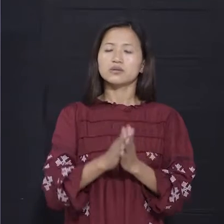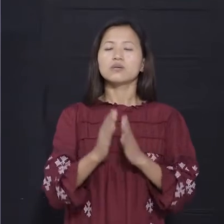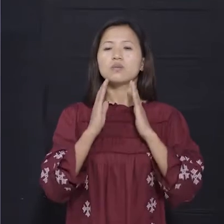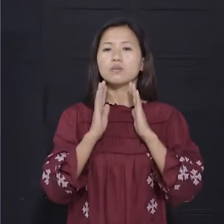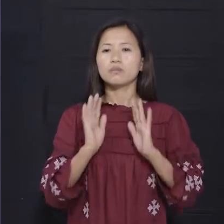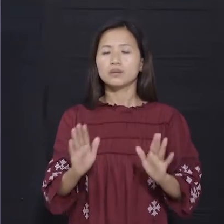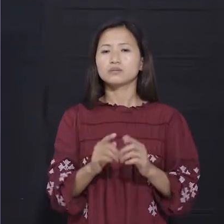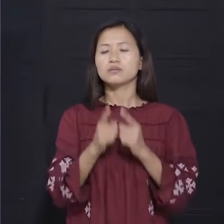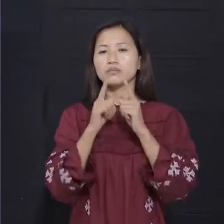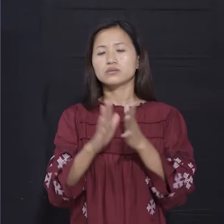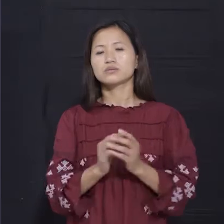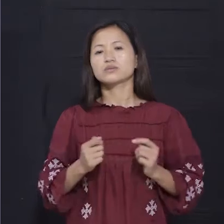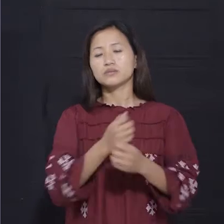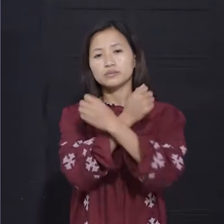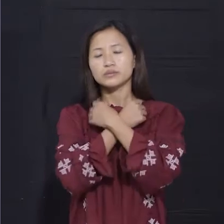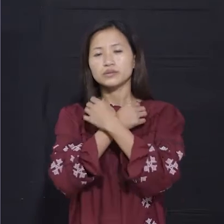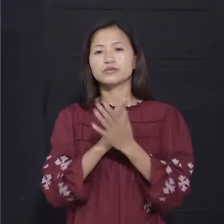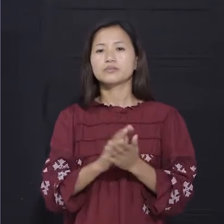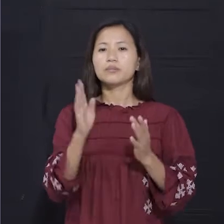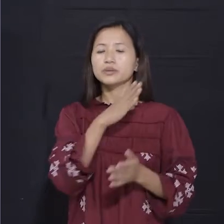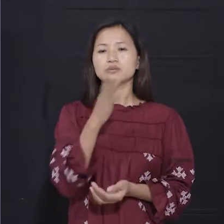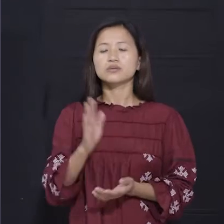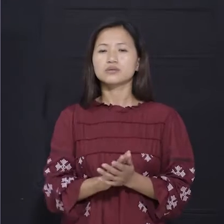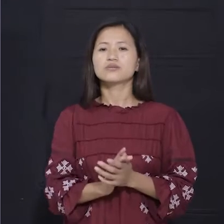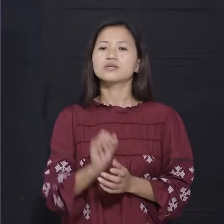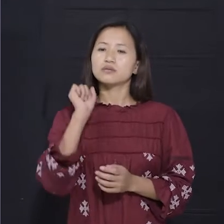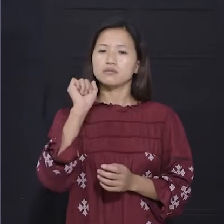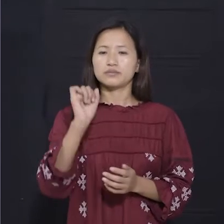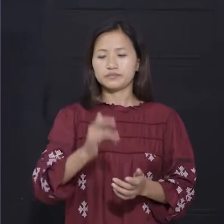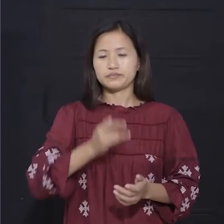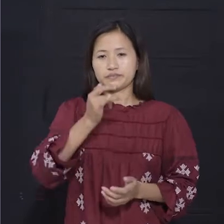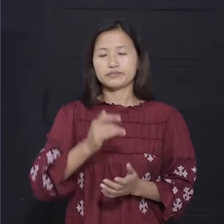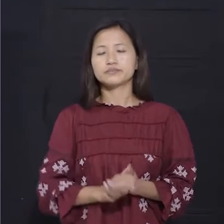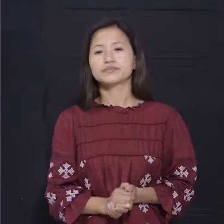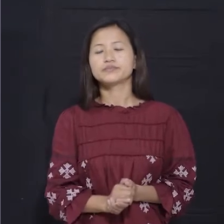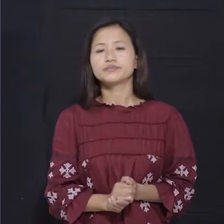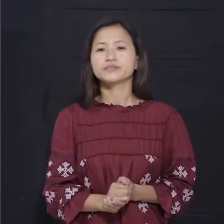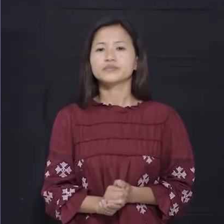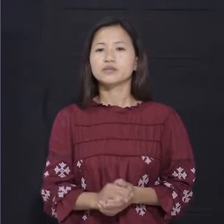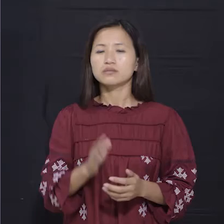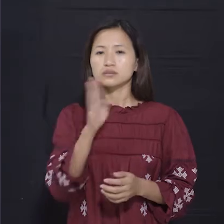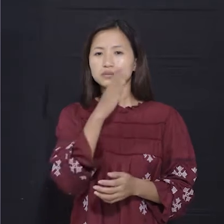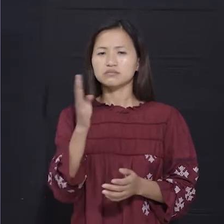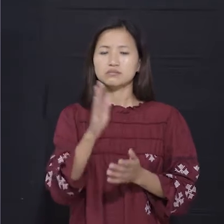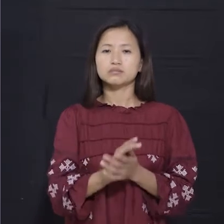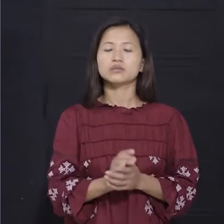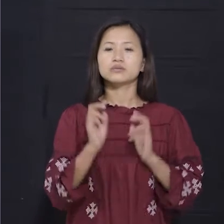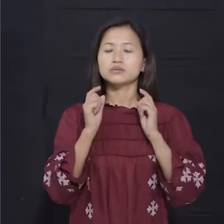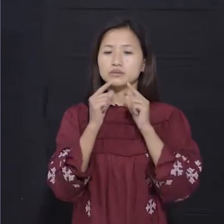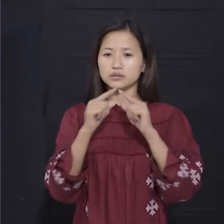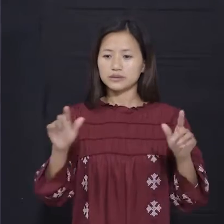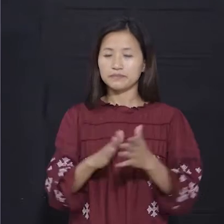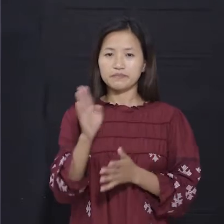great lover of music, and he used to play the veena himself. And not only in music, he was also a